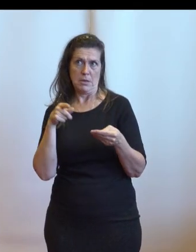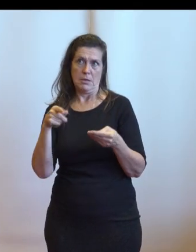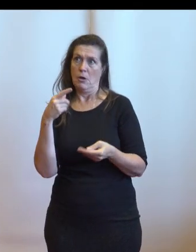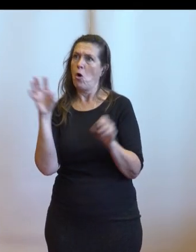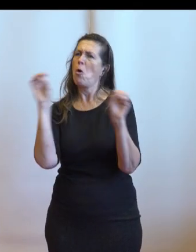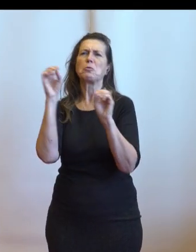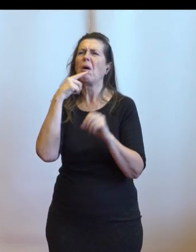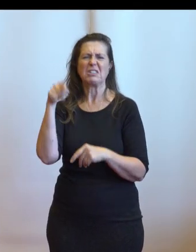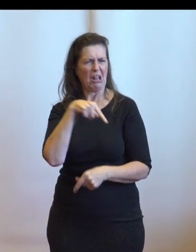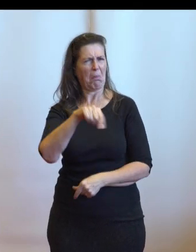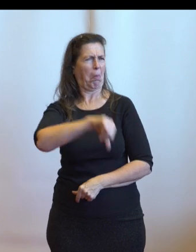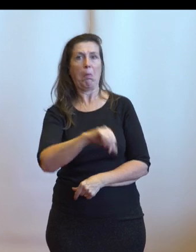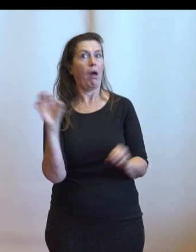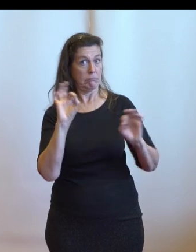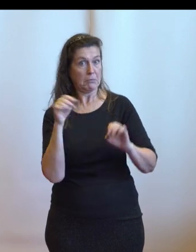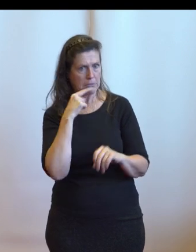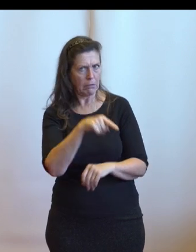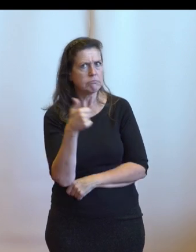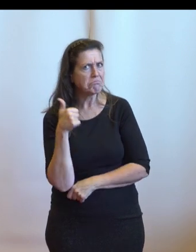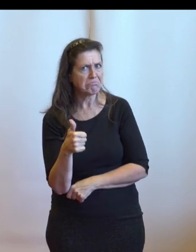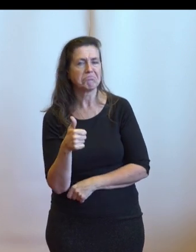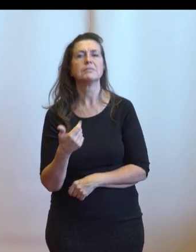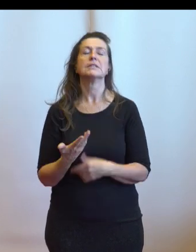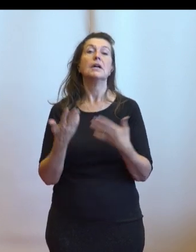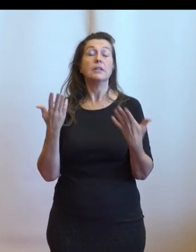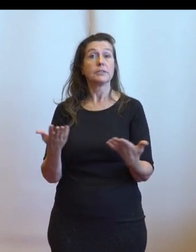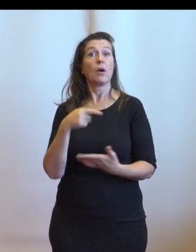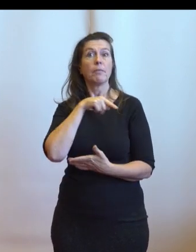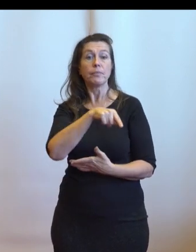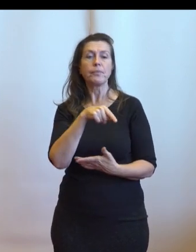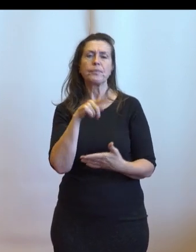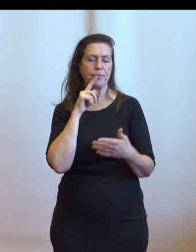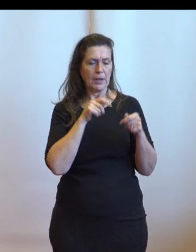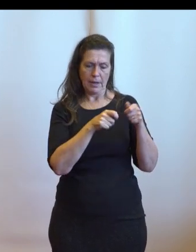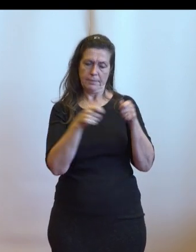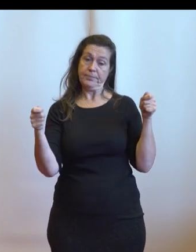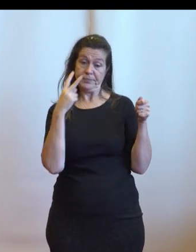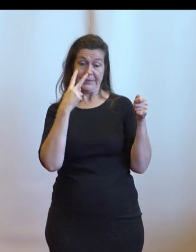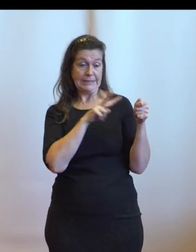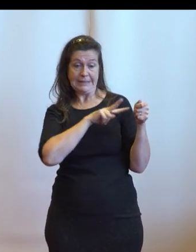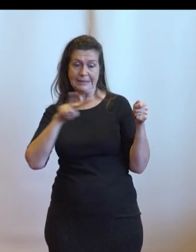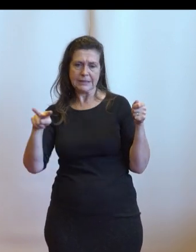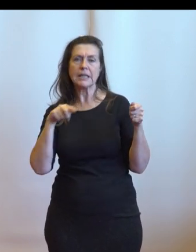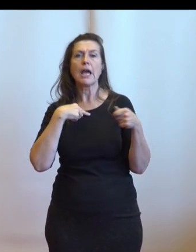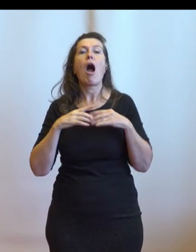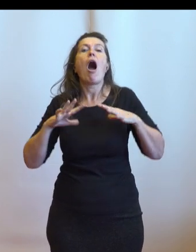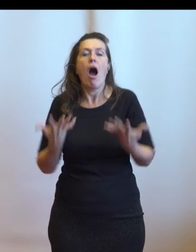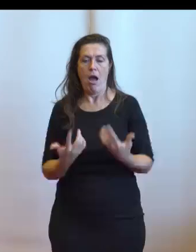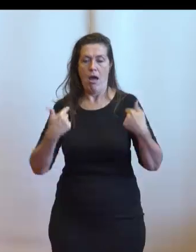sign. And it's helping organisations to identify what they need to do and how they